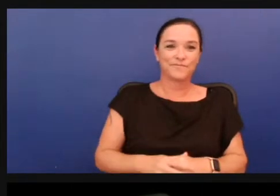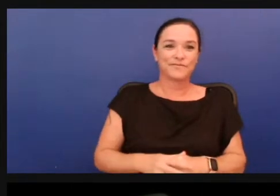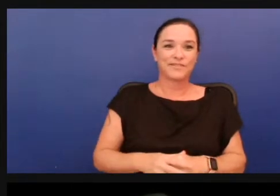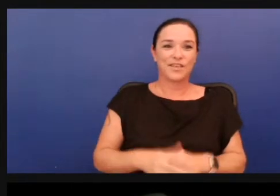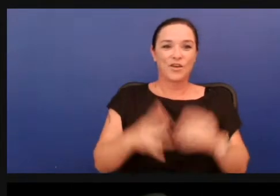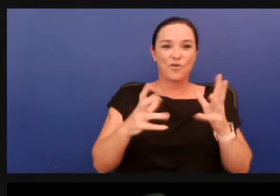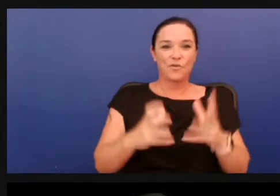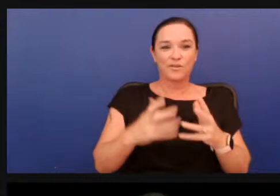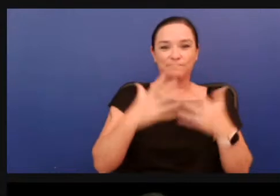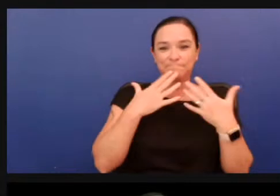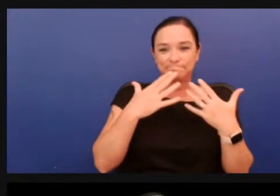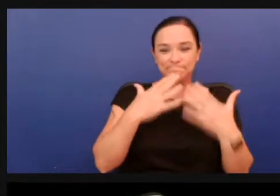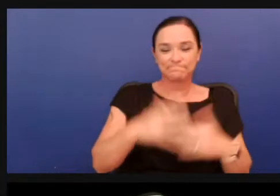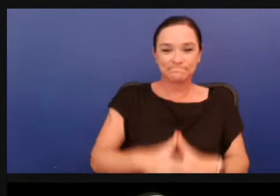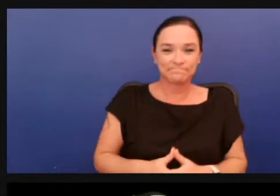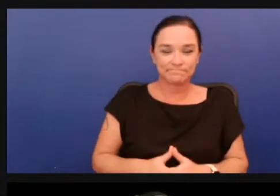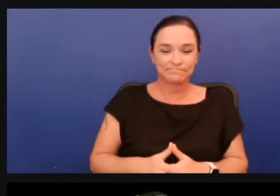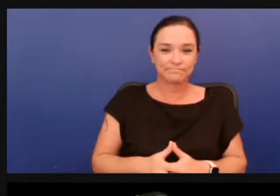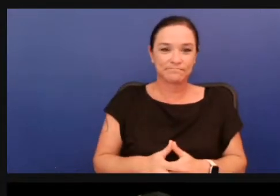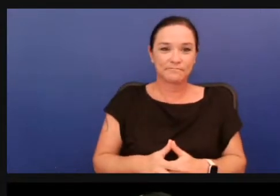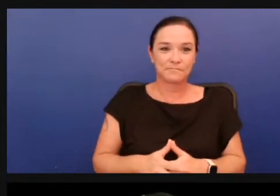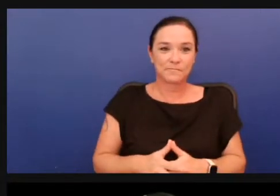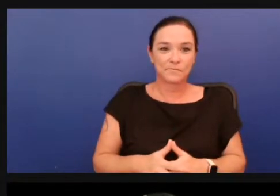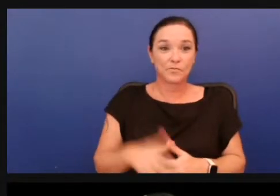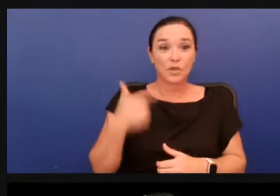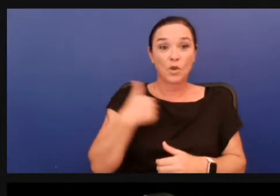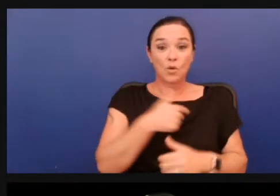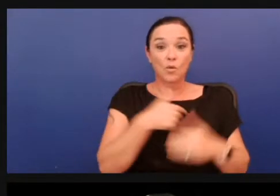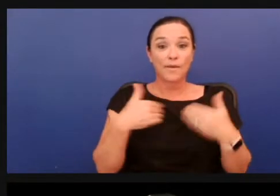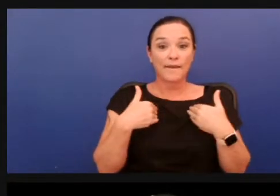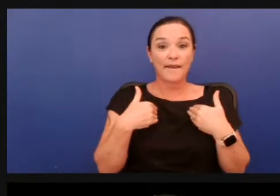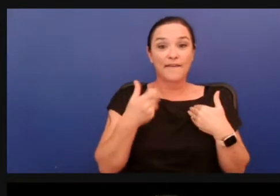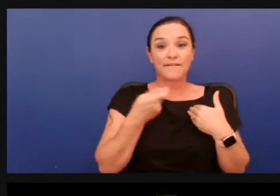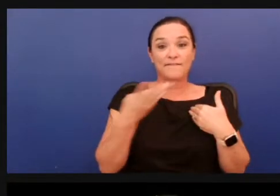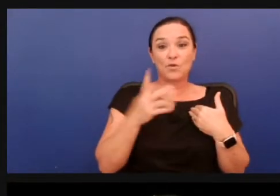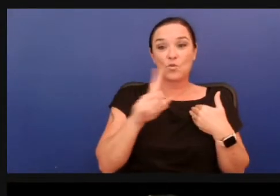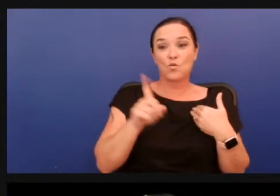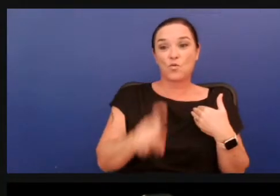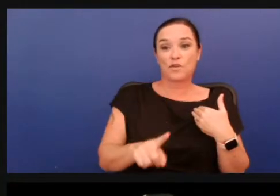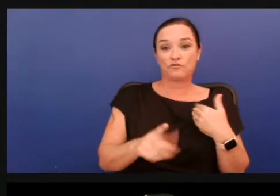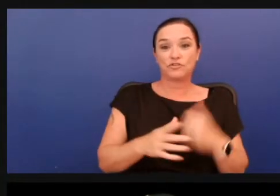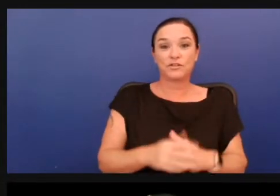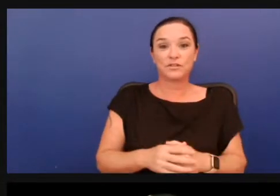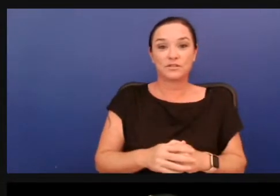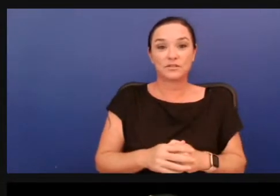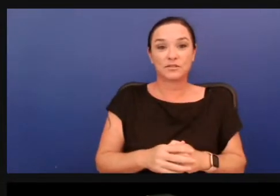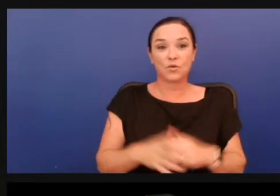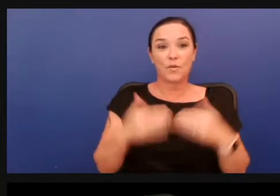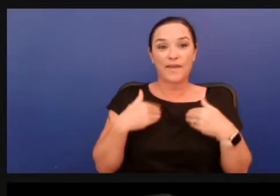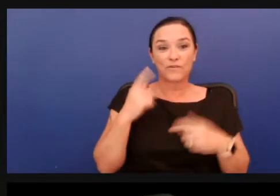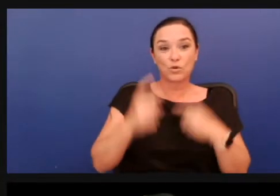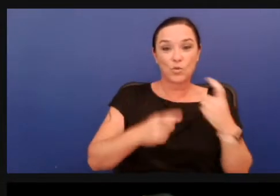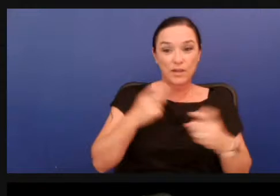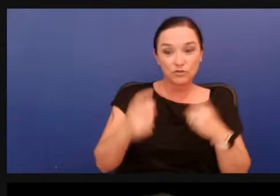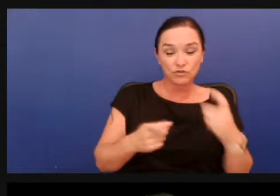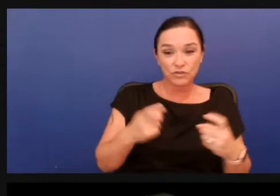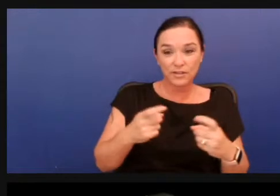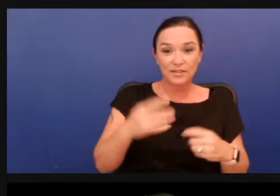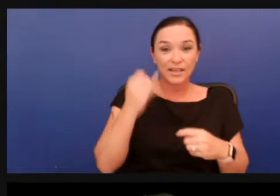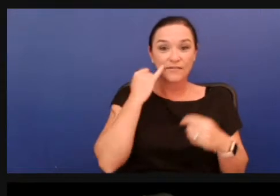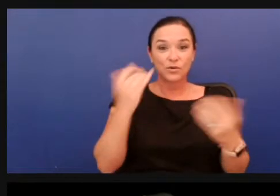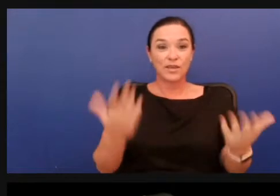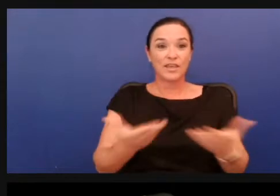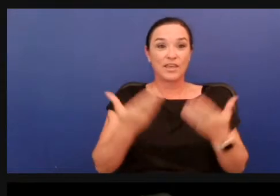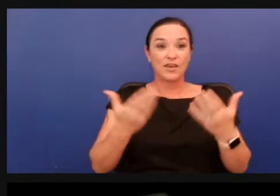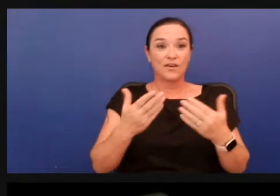acknowledge that. Yeah, we do have a couple questions, stuff like that. We have some donations. If you are here though,